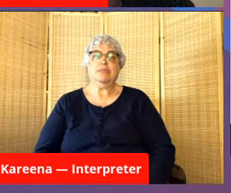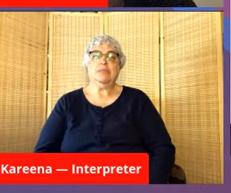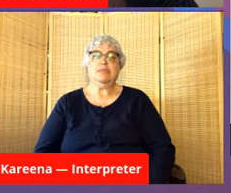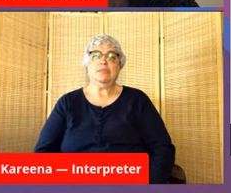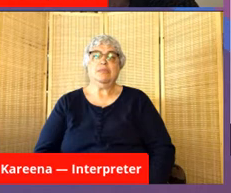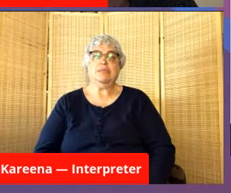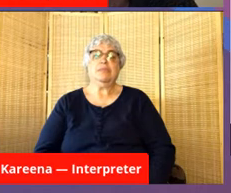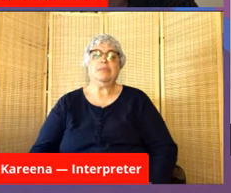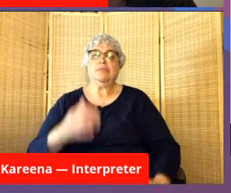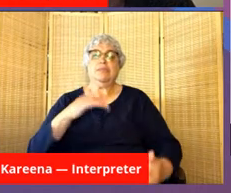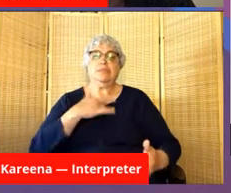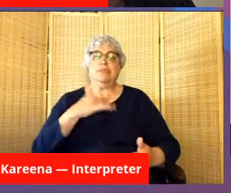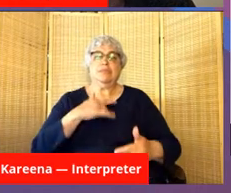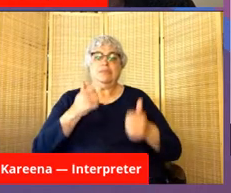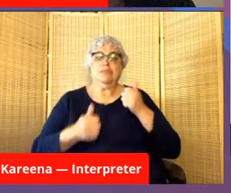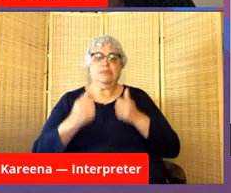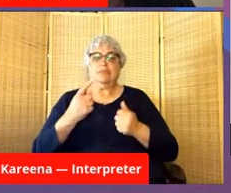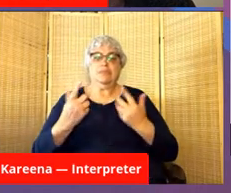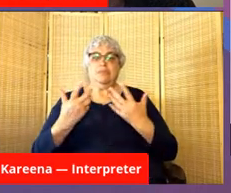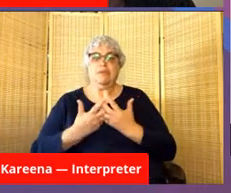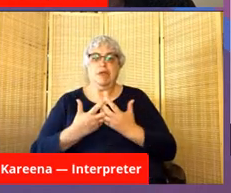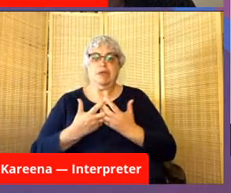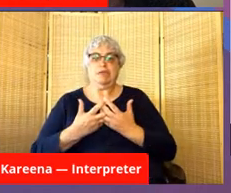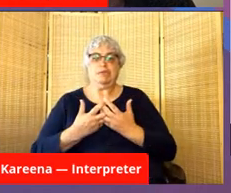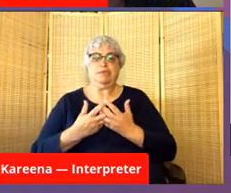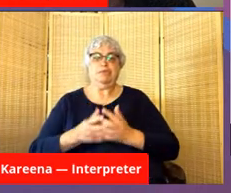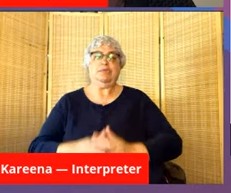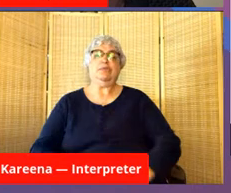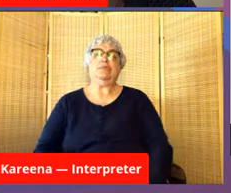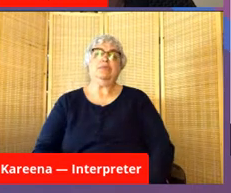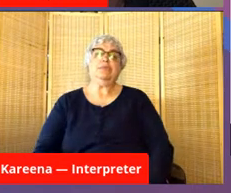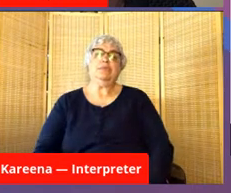So what do you feel that one matches with?